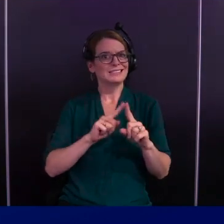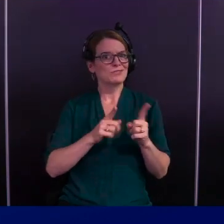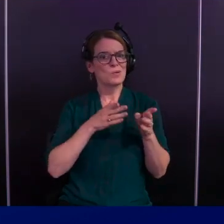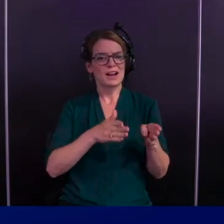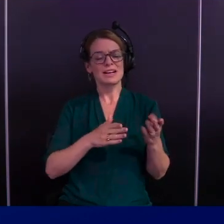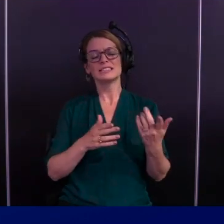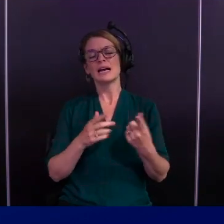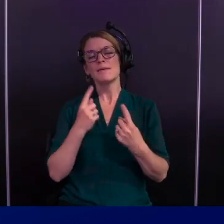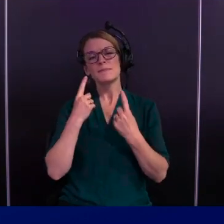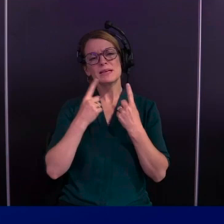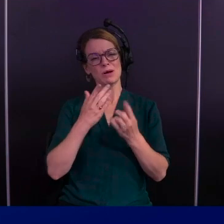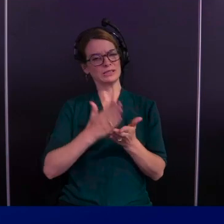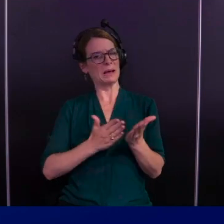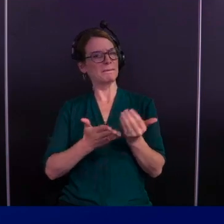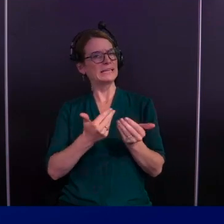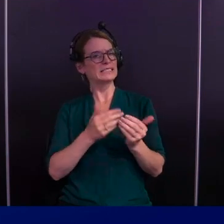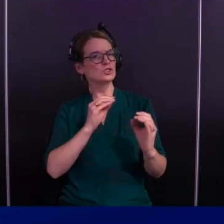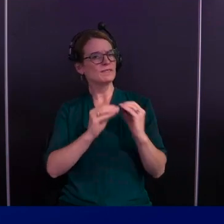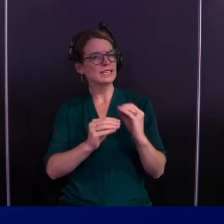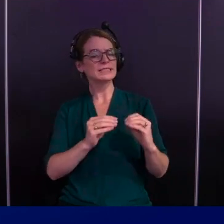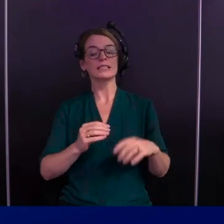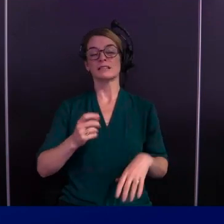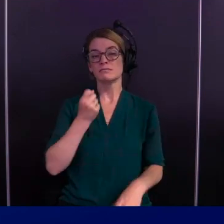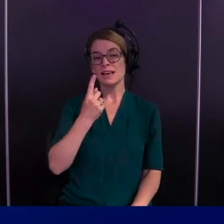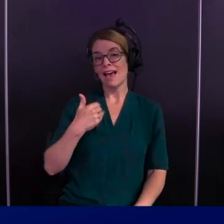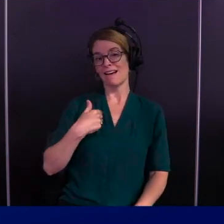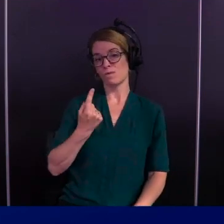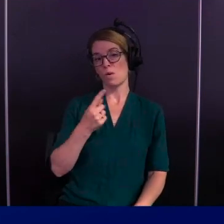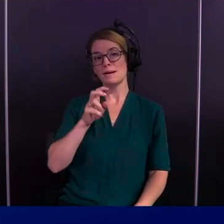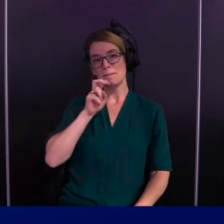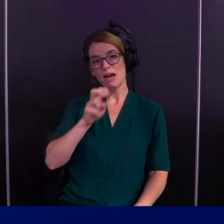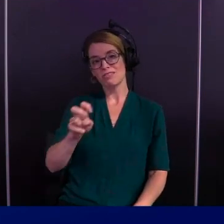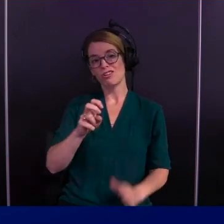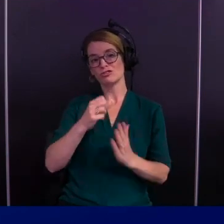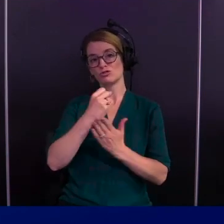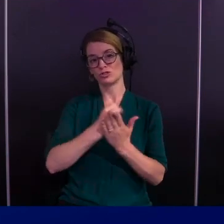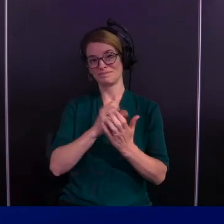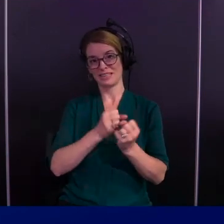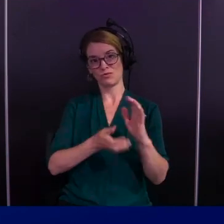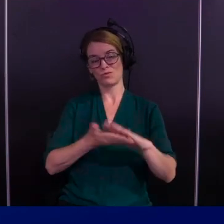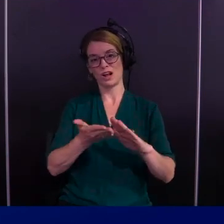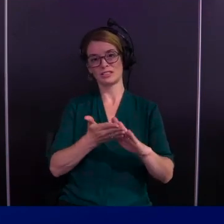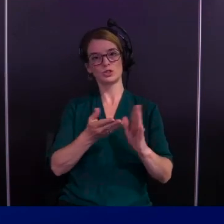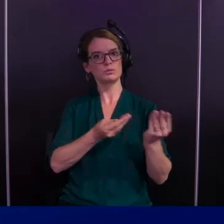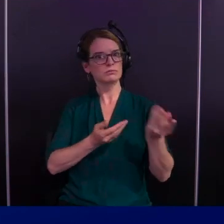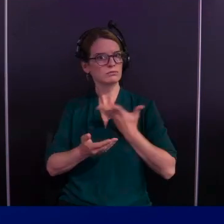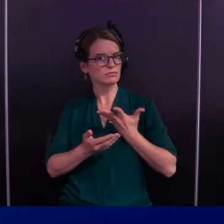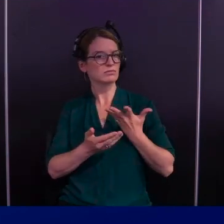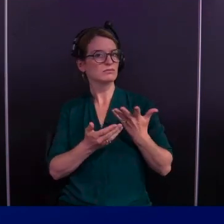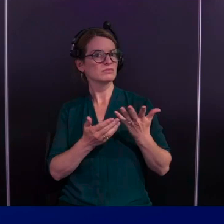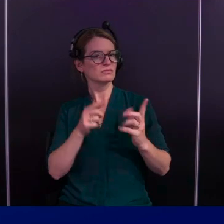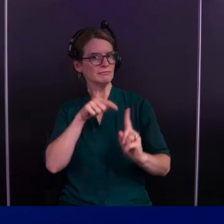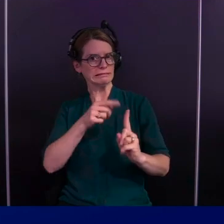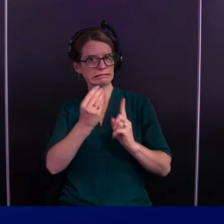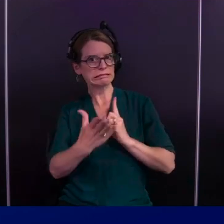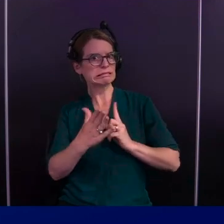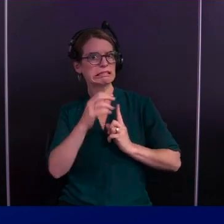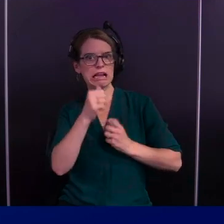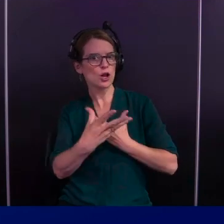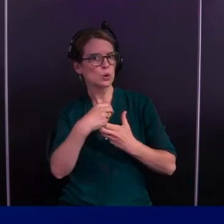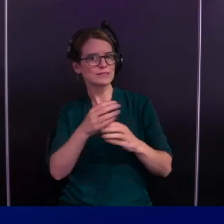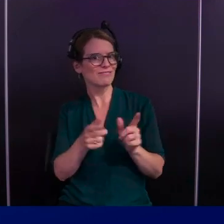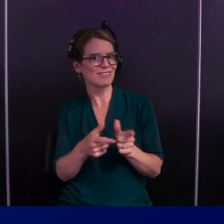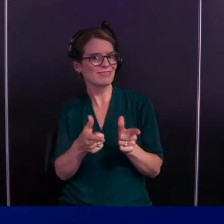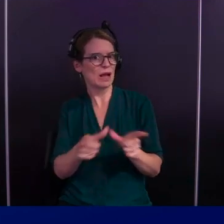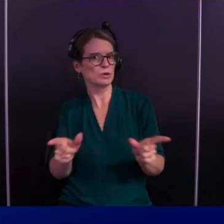mentioning the inclusive language, we actually have a Python script that we can run to essentially alert us when we're using non-inclusive language. So it helps